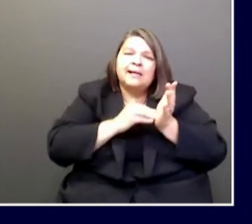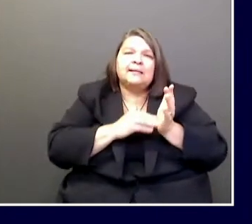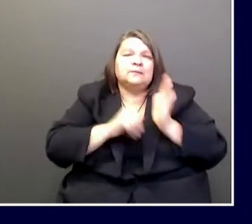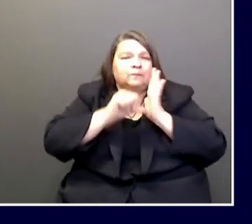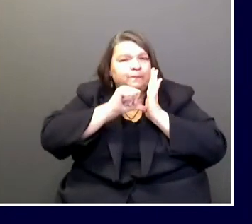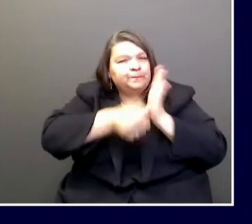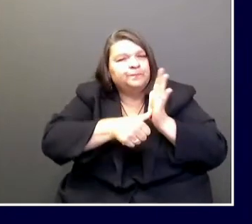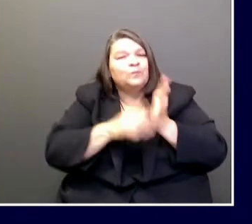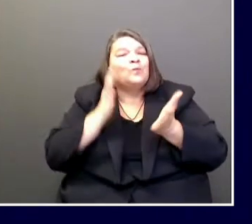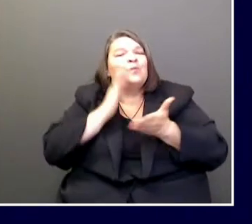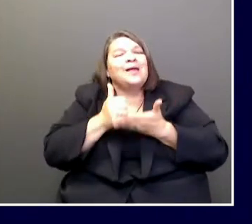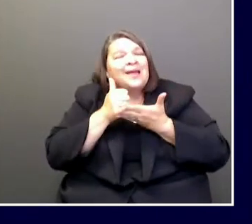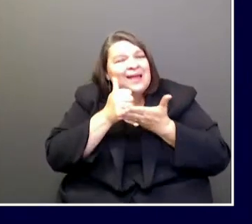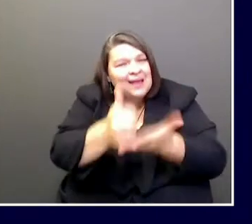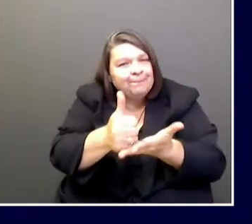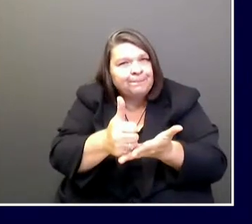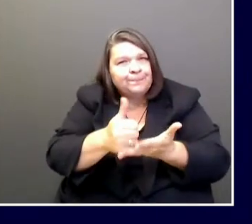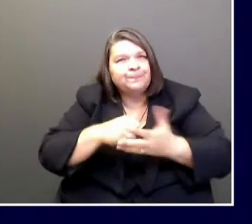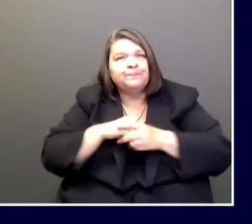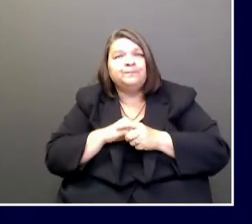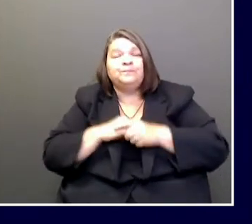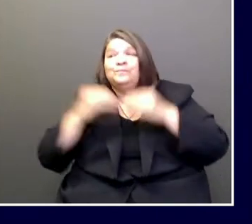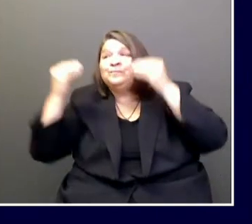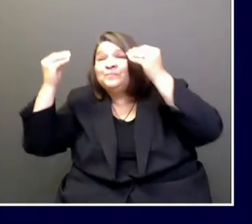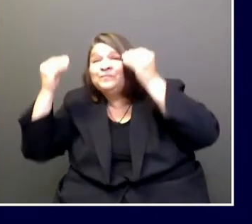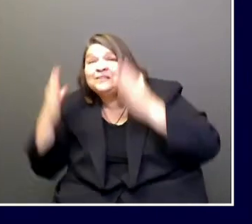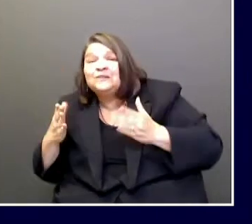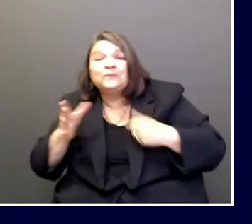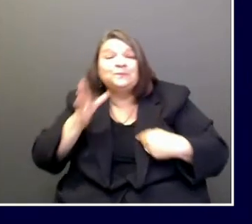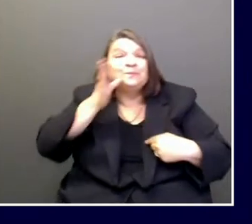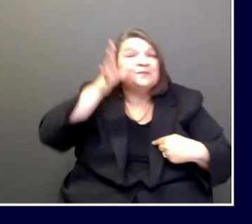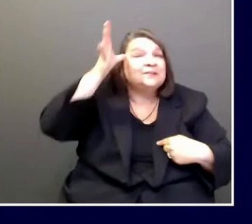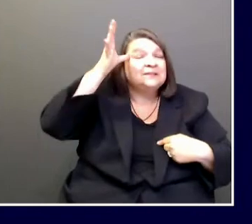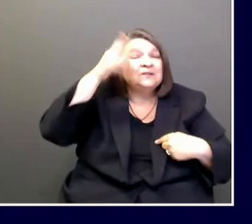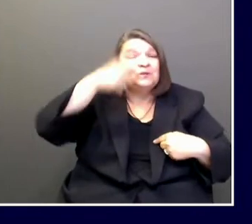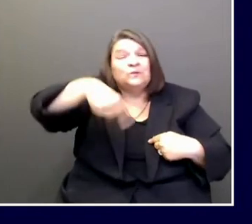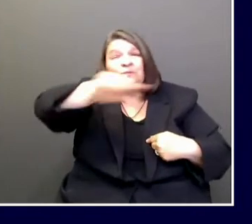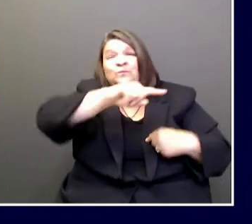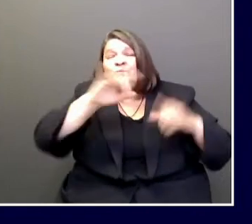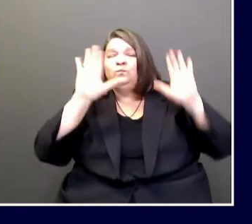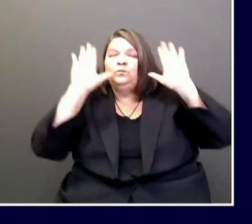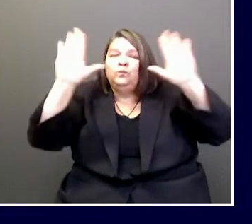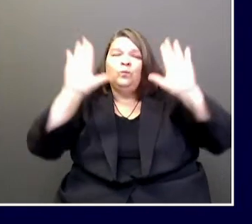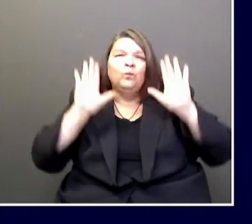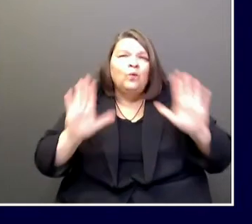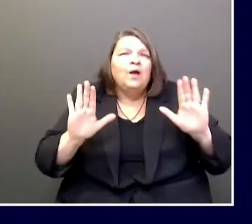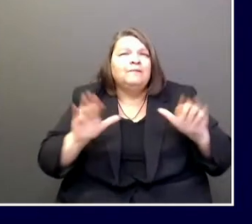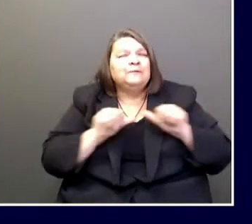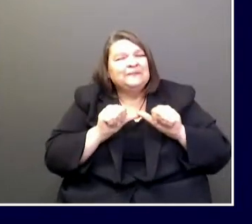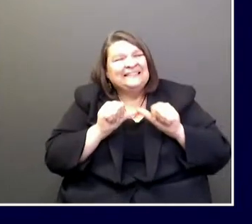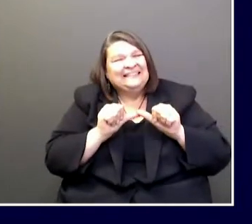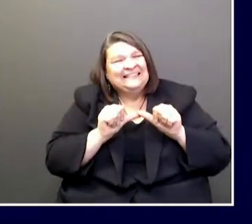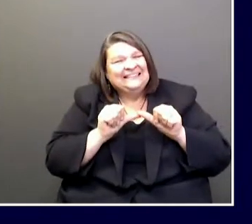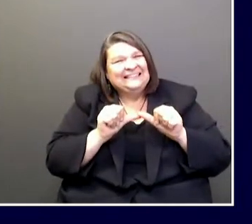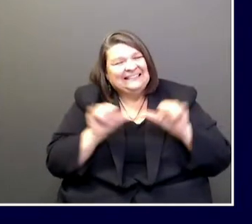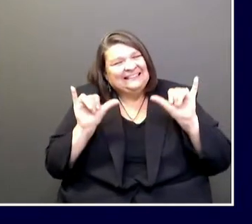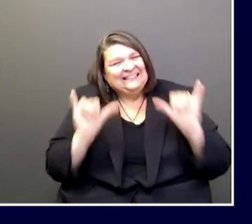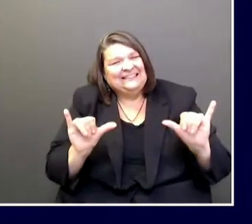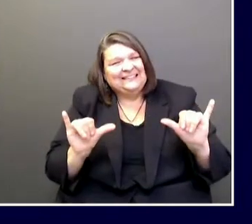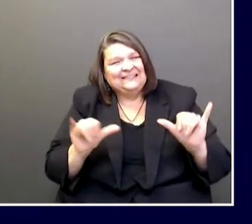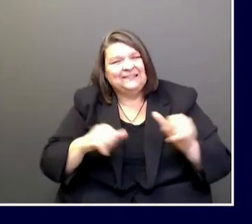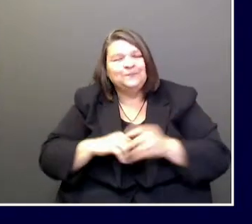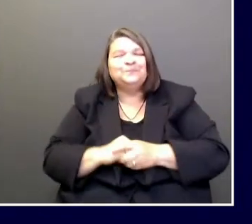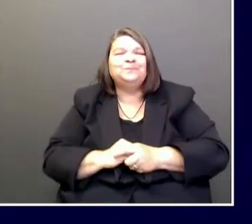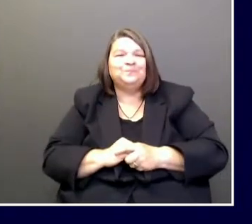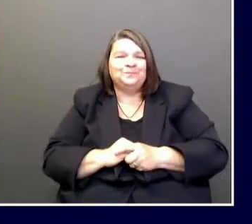educators and parents have had, we think that they'll keep doing the right thing. And just lastly here, some superintendents are saying